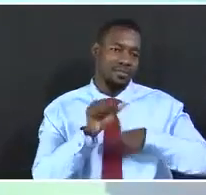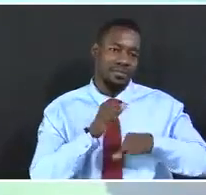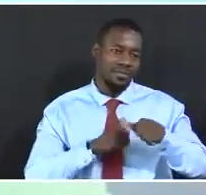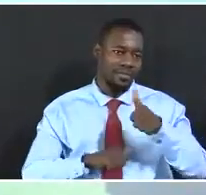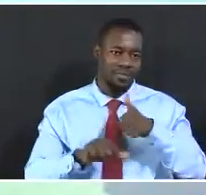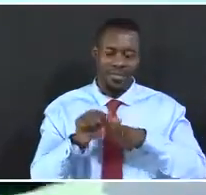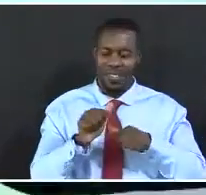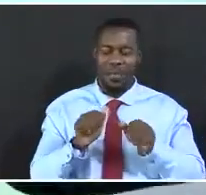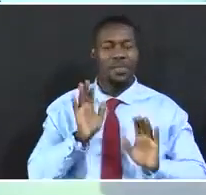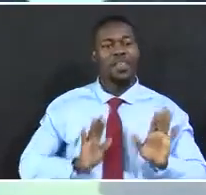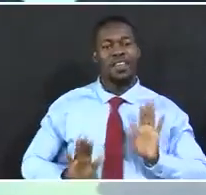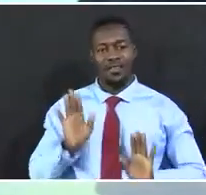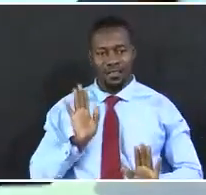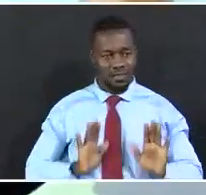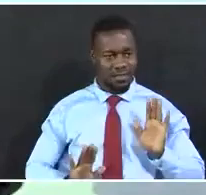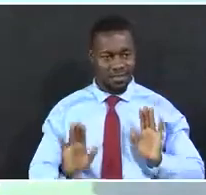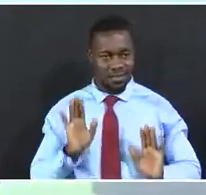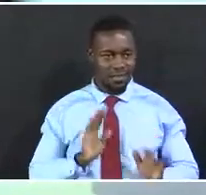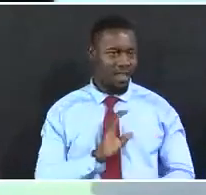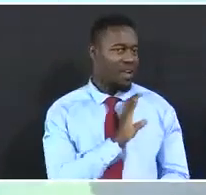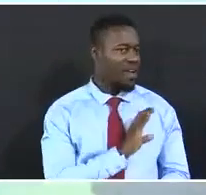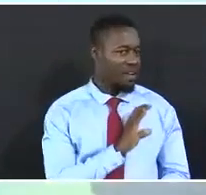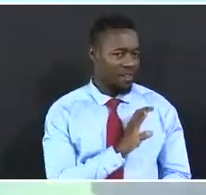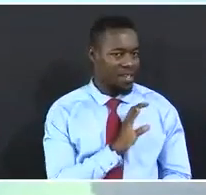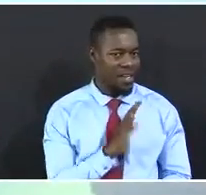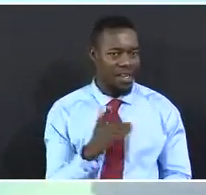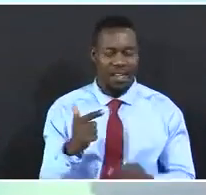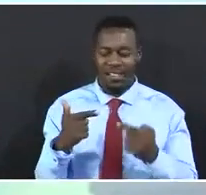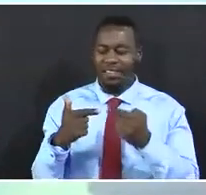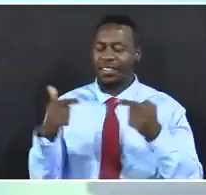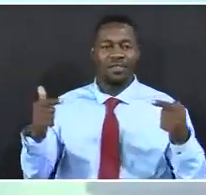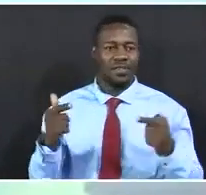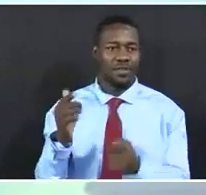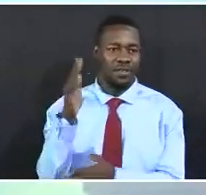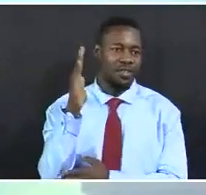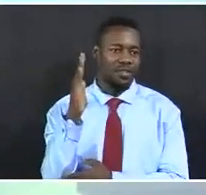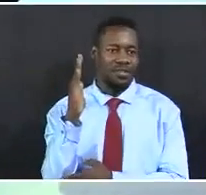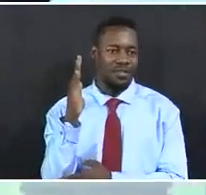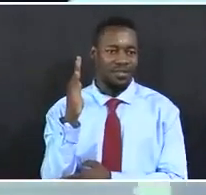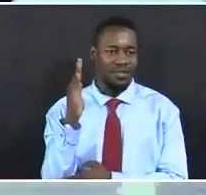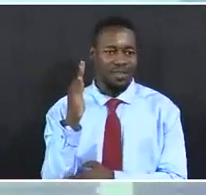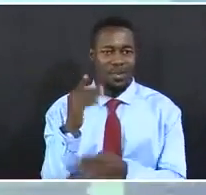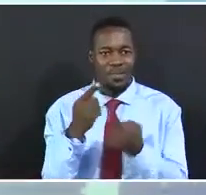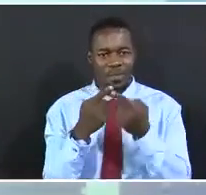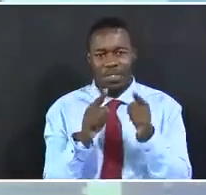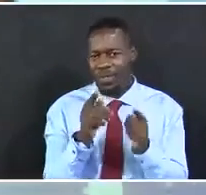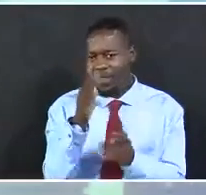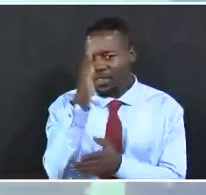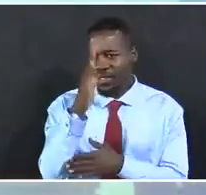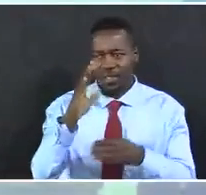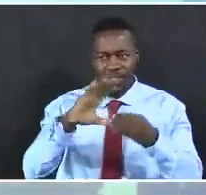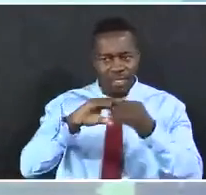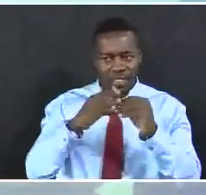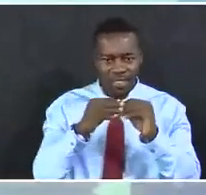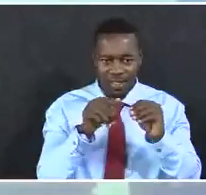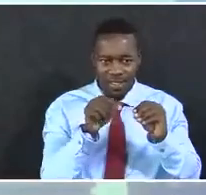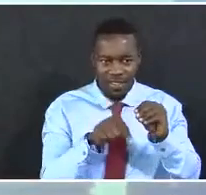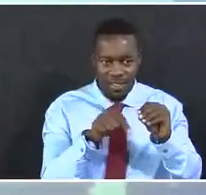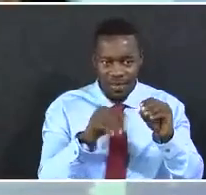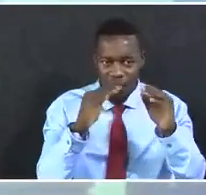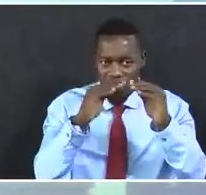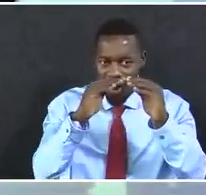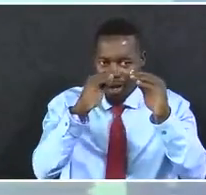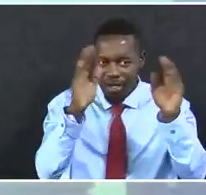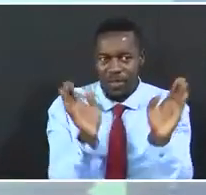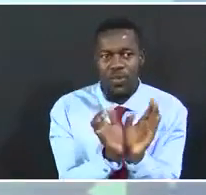own things as if they are the creator. God created this world and it's fixed. There's nothing you are going to add to it